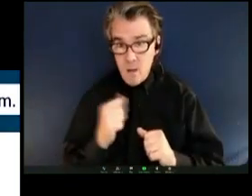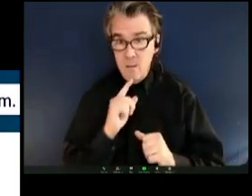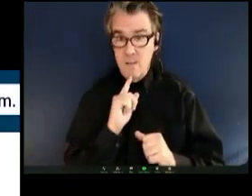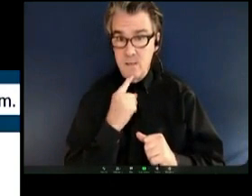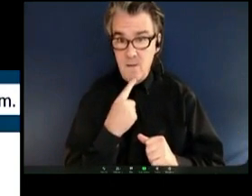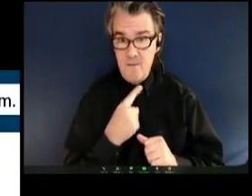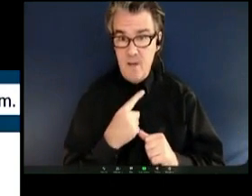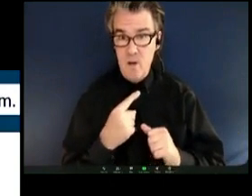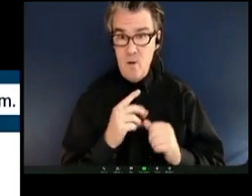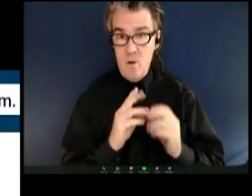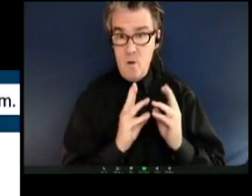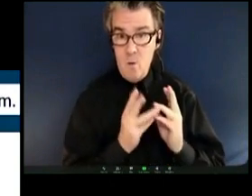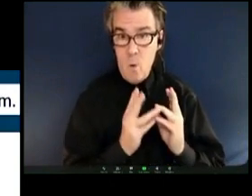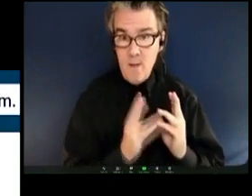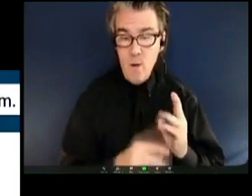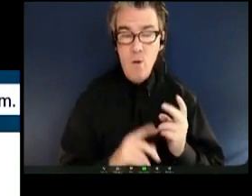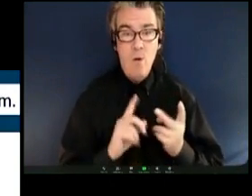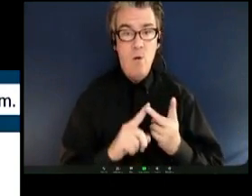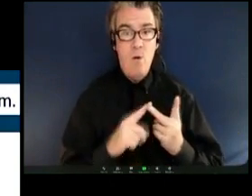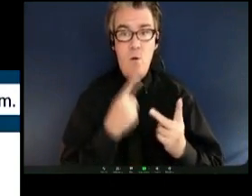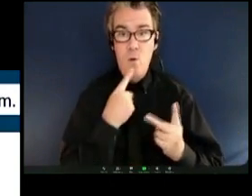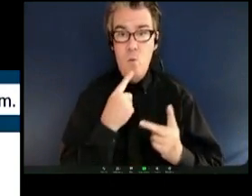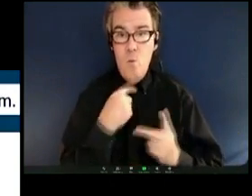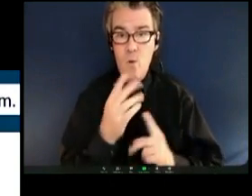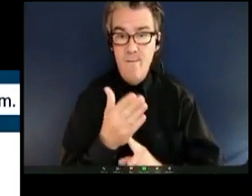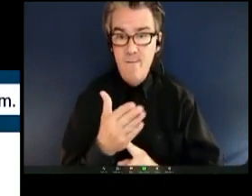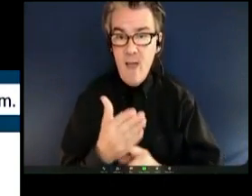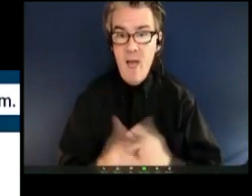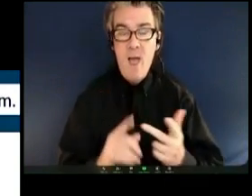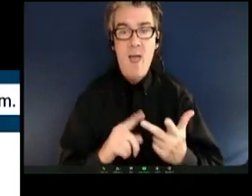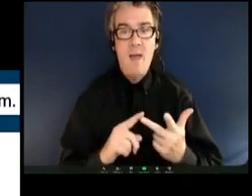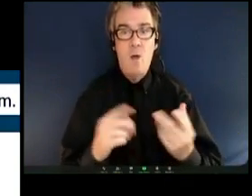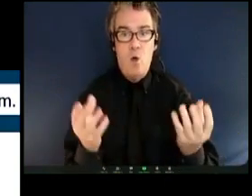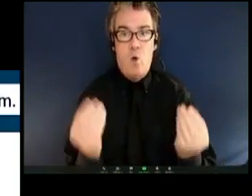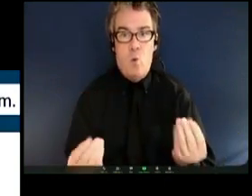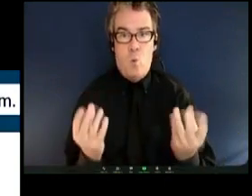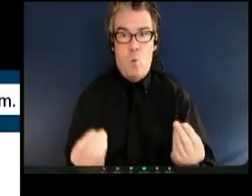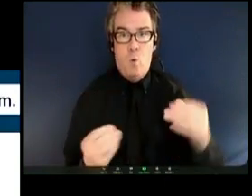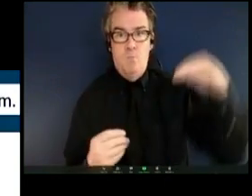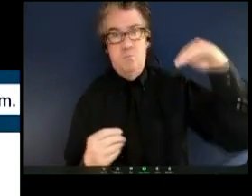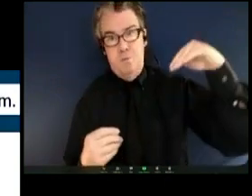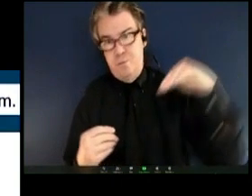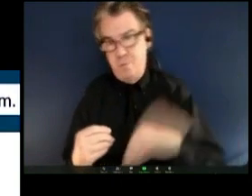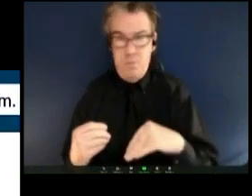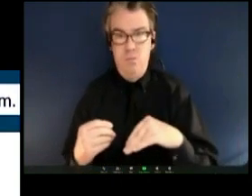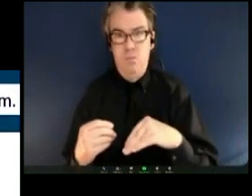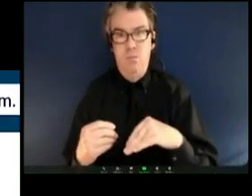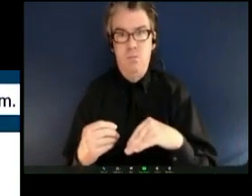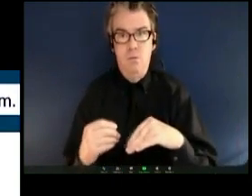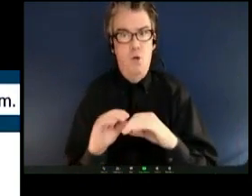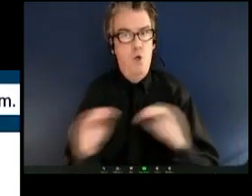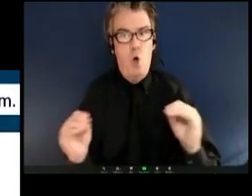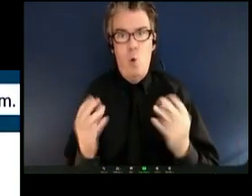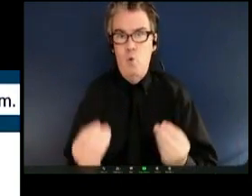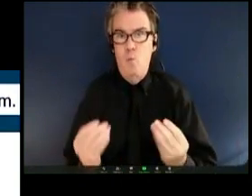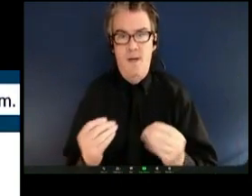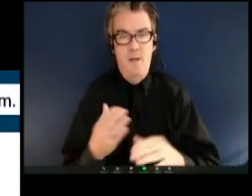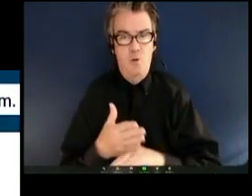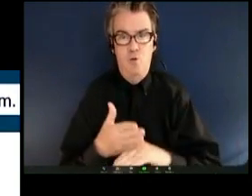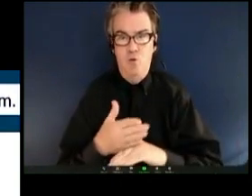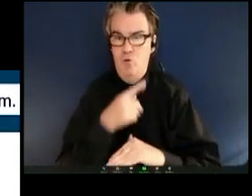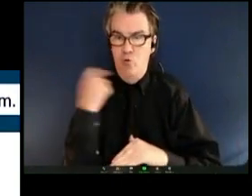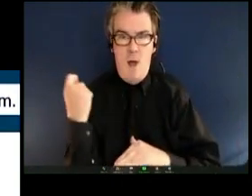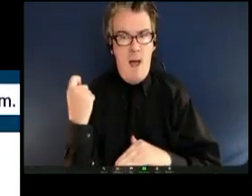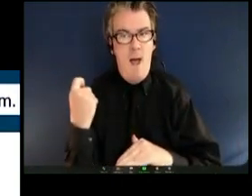on the ground and the very low humidity. Now, as of this briefing, about 305,000 customers have been re-energized.